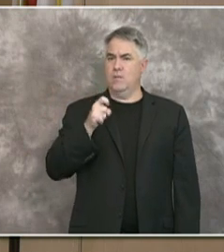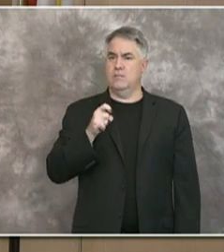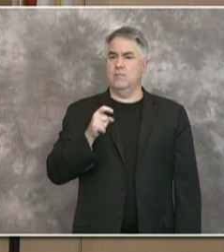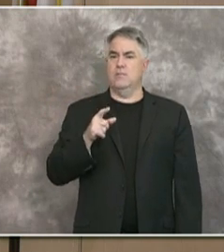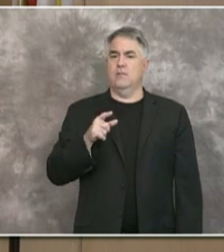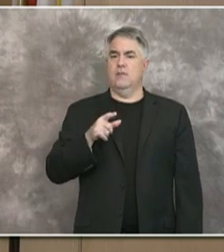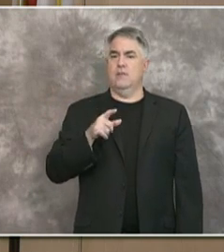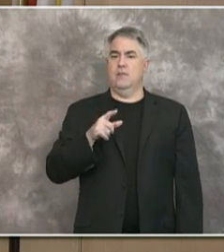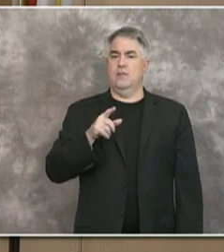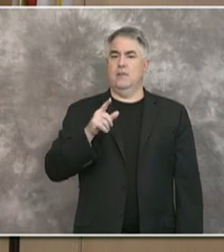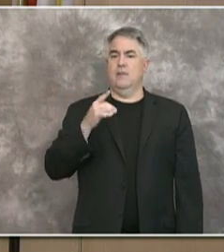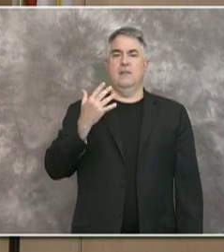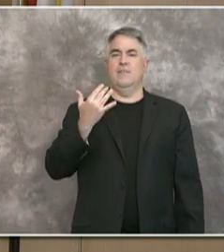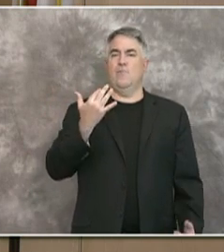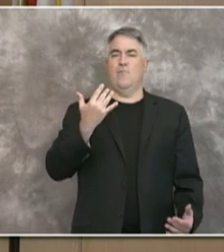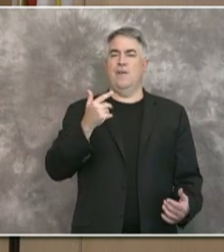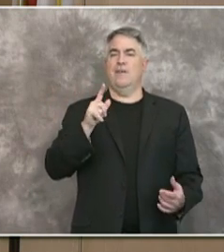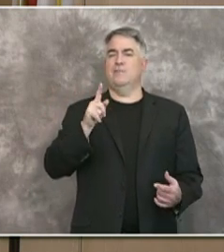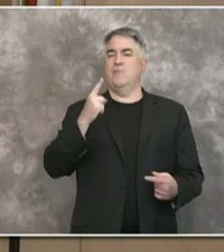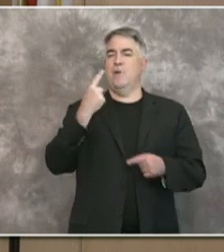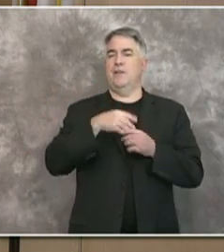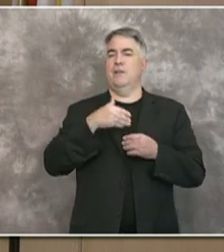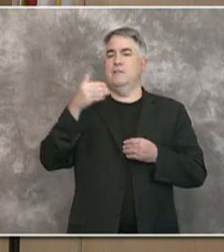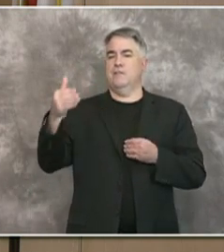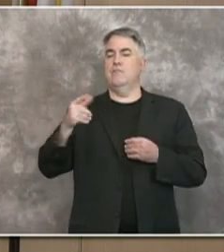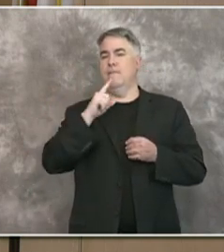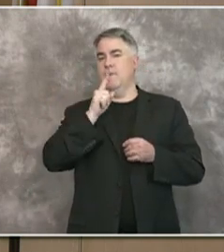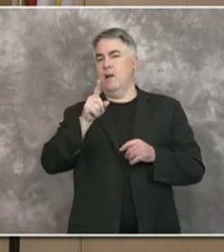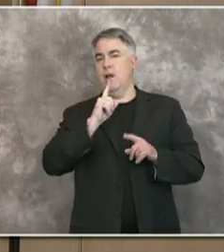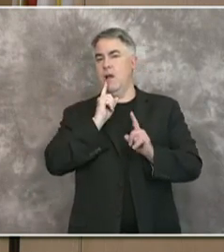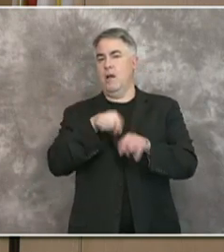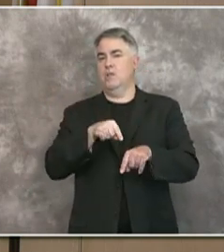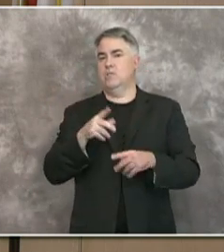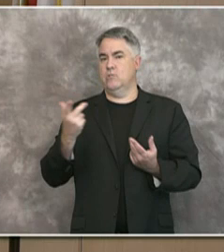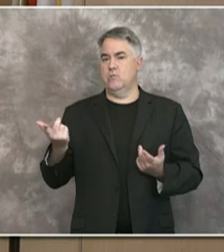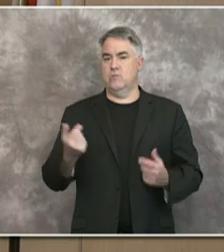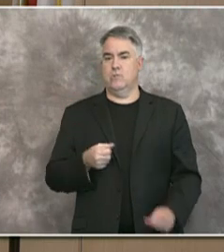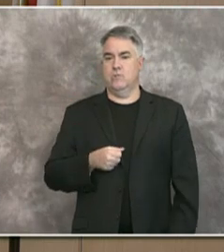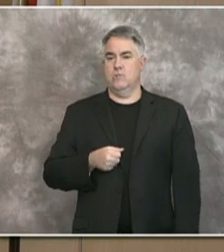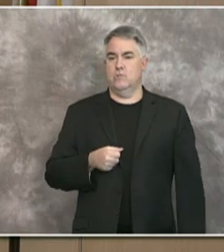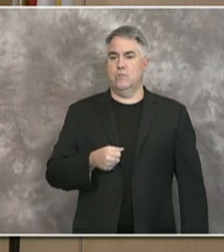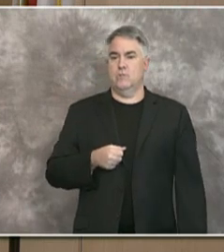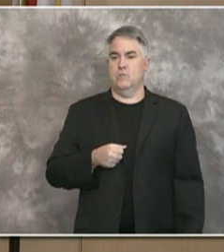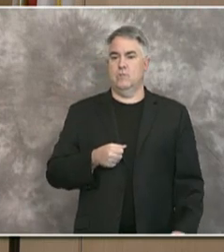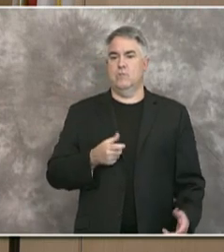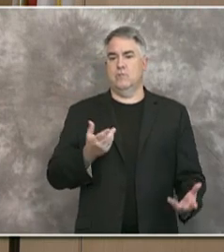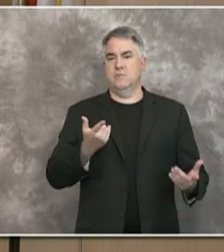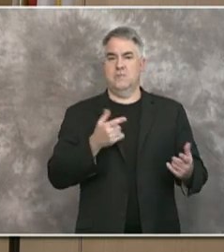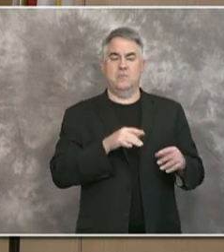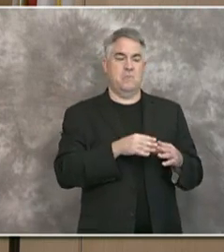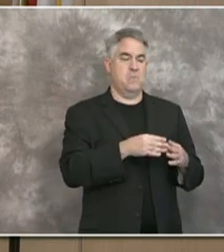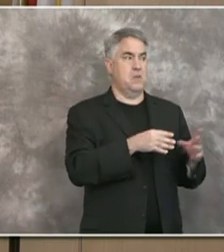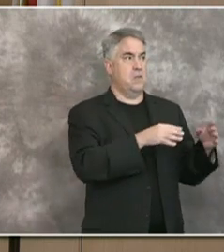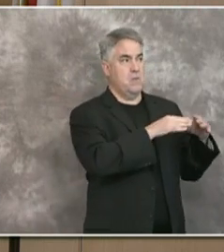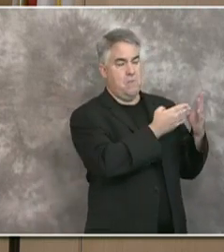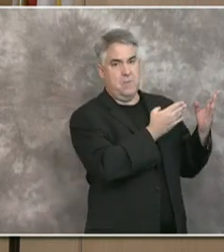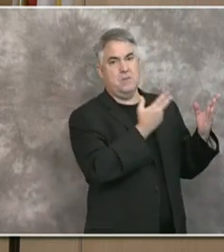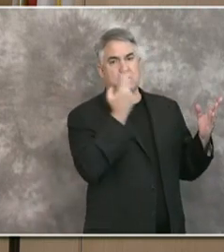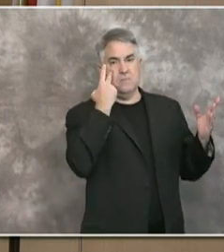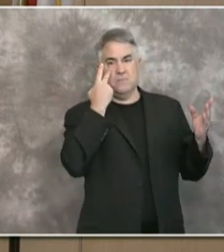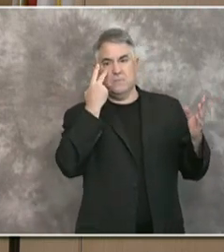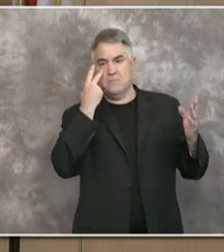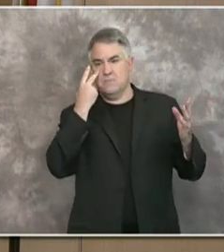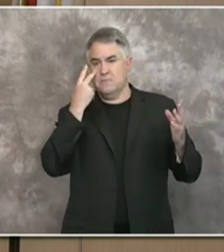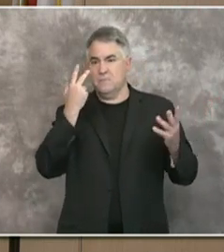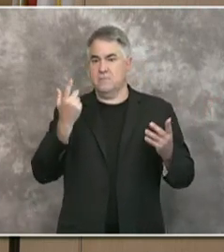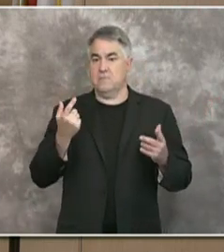other businesses that we've opened up. But to date, we do not have any cases or outbreaks